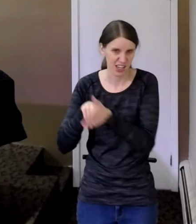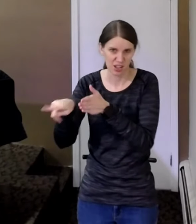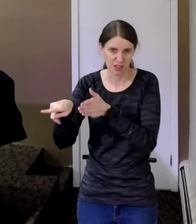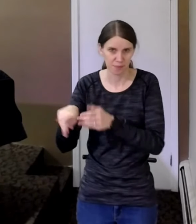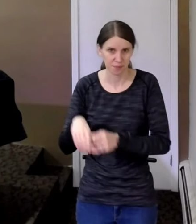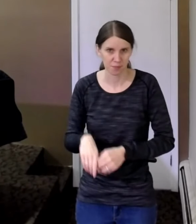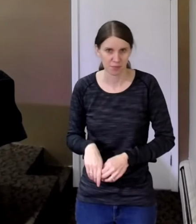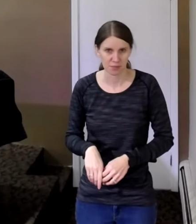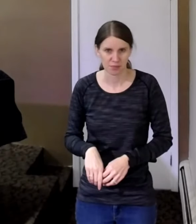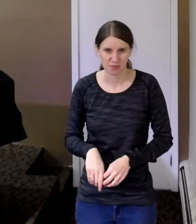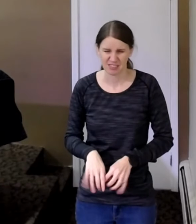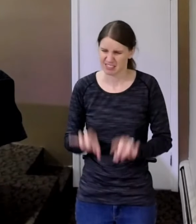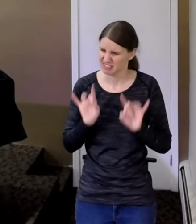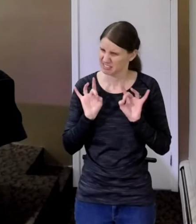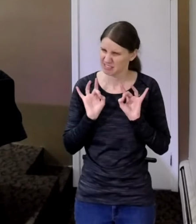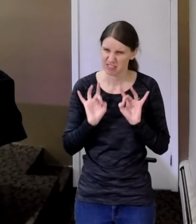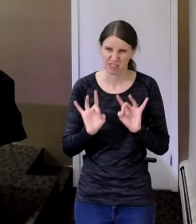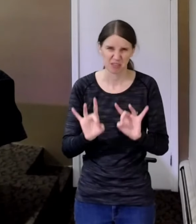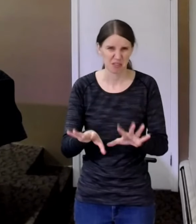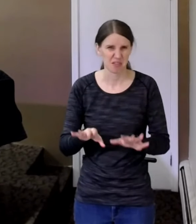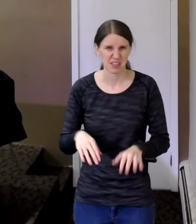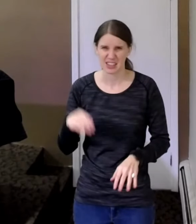Cruelty, lying,